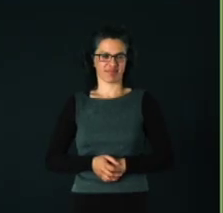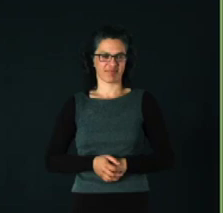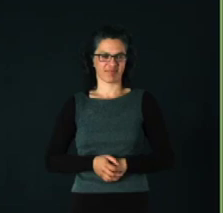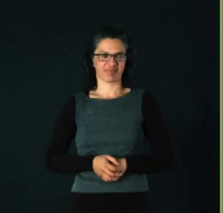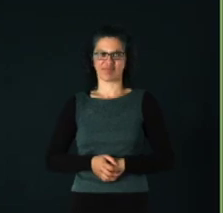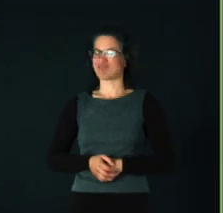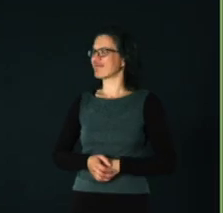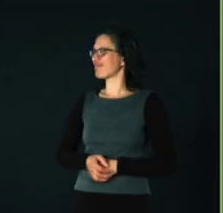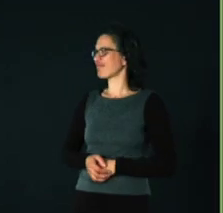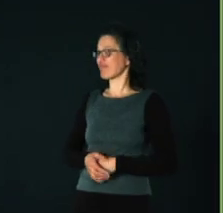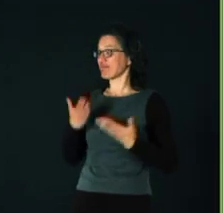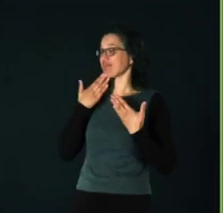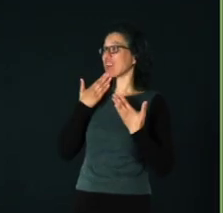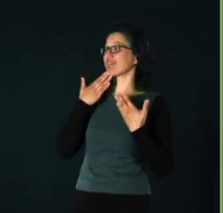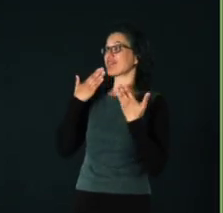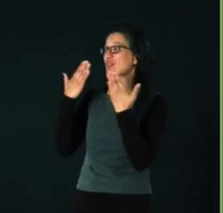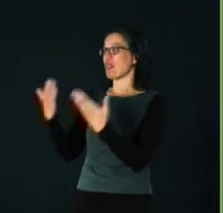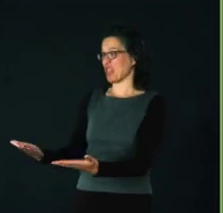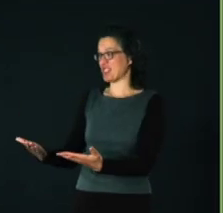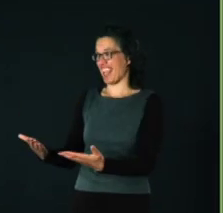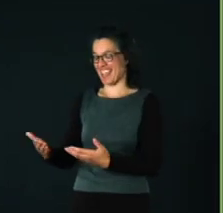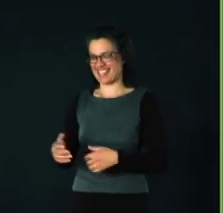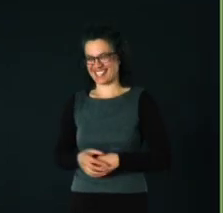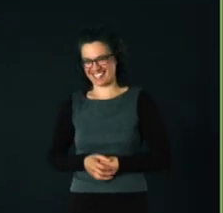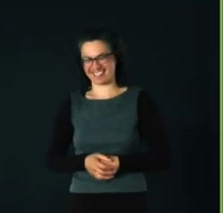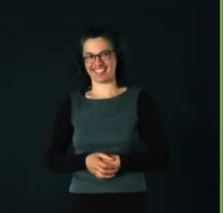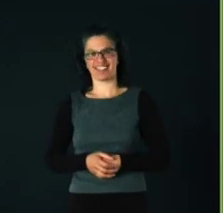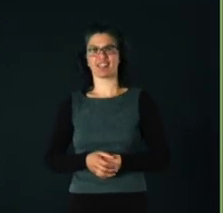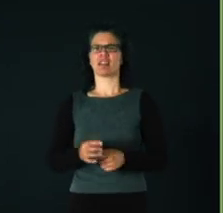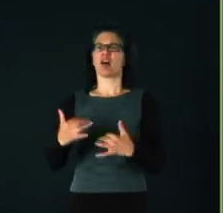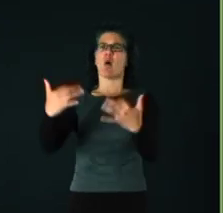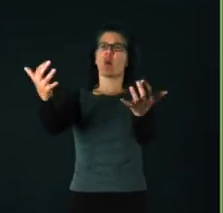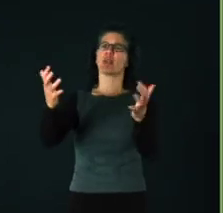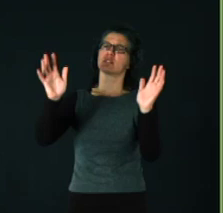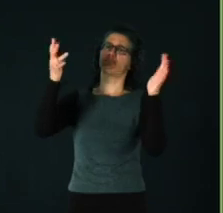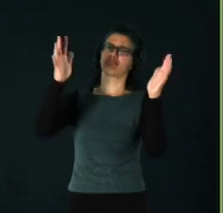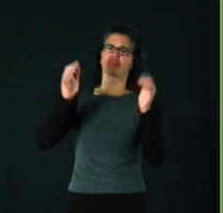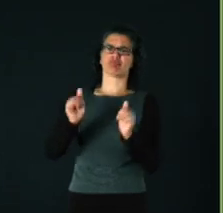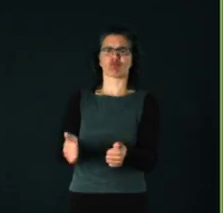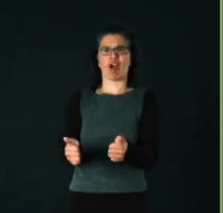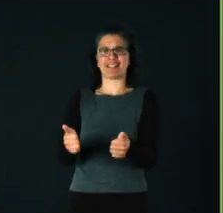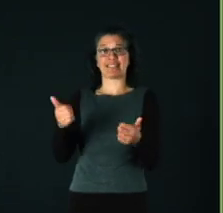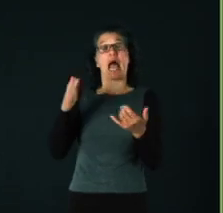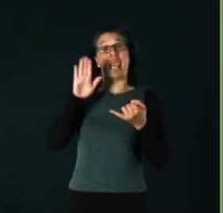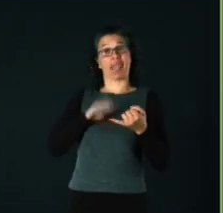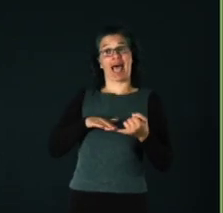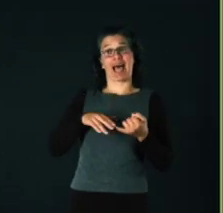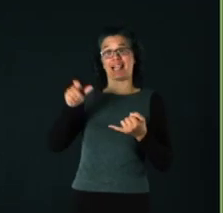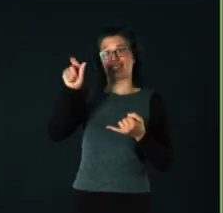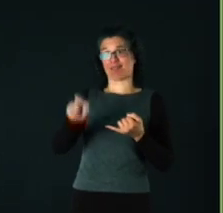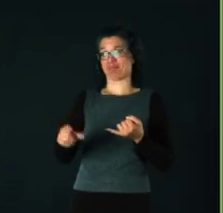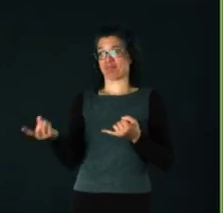tonight, and we're up to our last speaker. I'd just like to say good on all of the candidates for standing. I think you could, it'd be fair to say there's an unprecedented